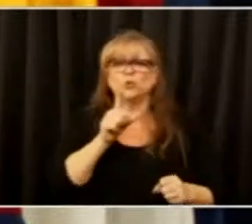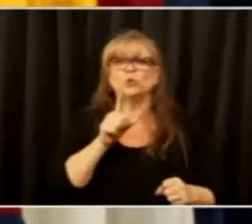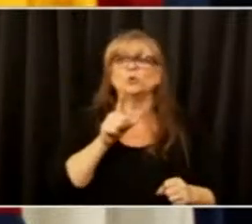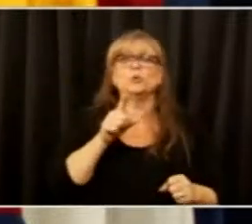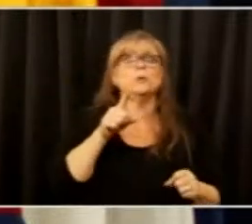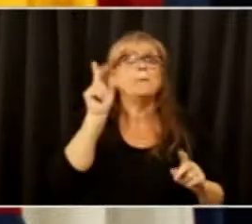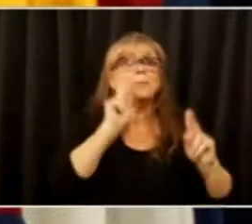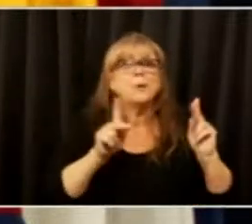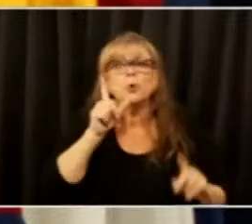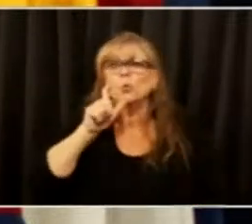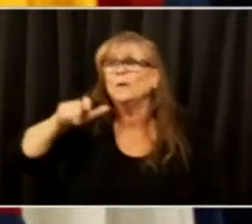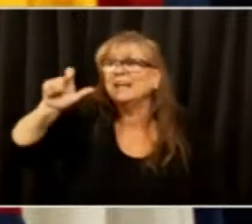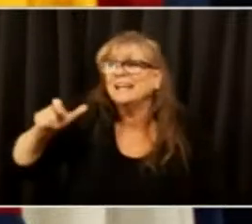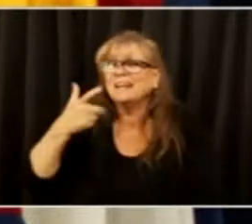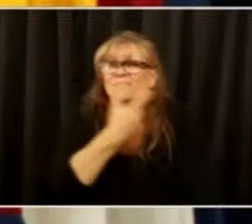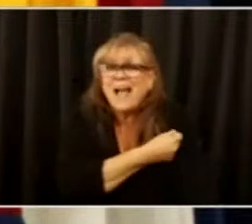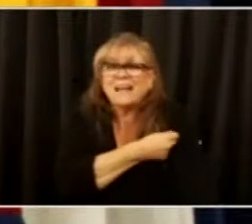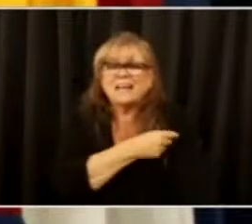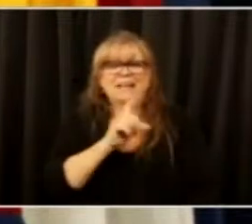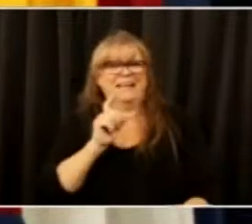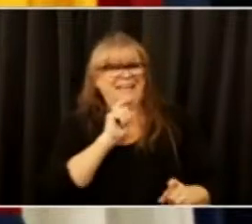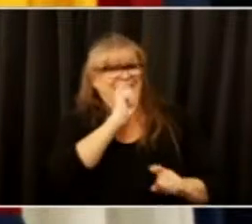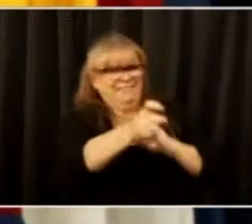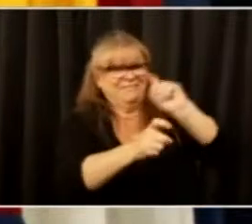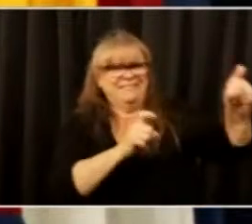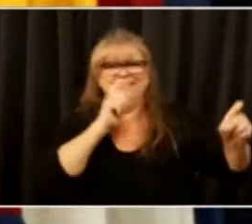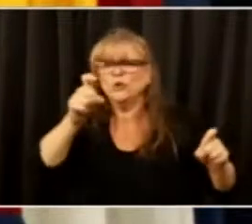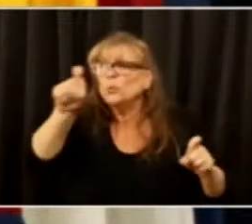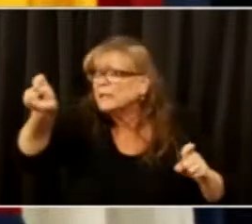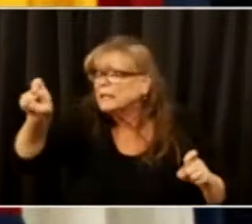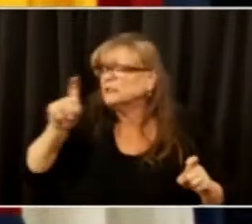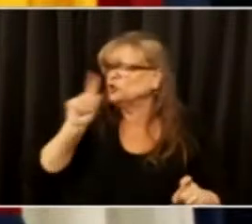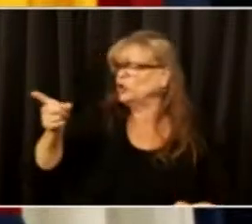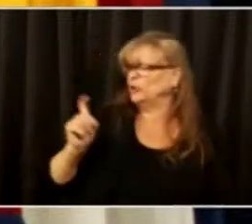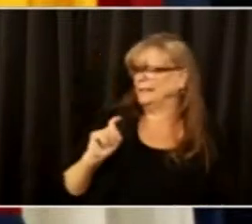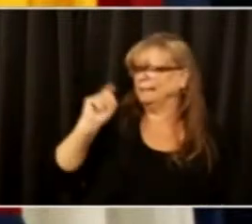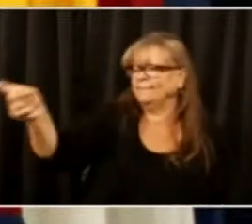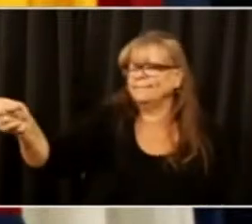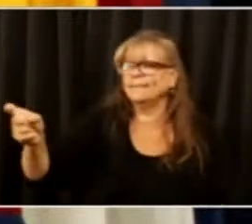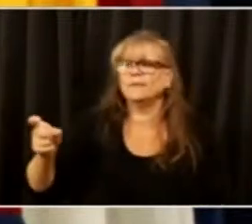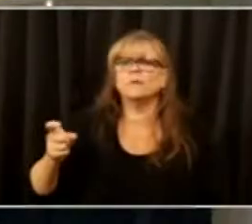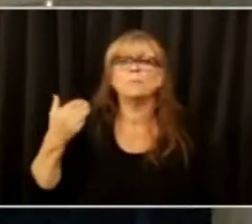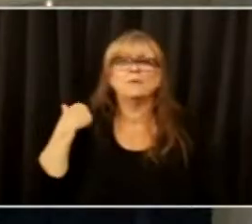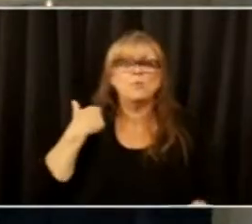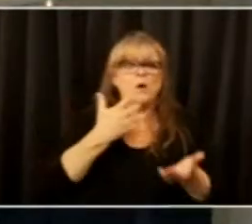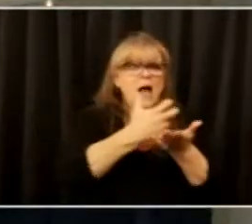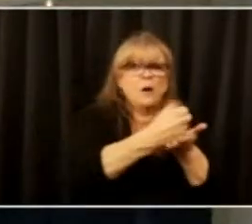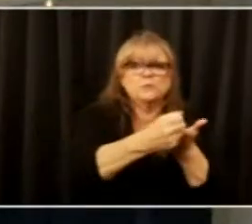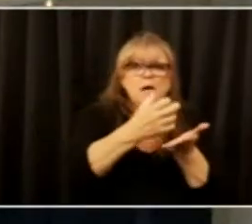and that's why we're going to making sure they use doses within 2 weeks rather than 72 hours. Who wants to address the second question?